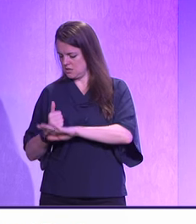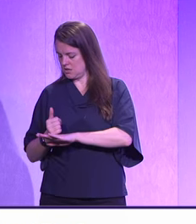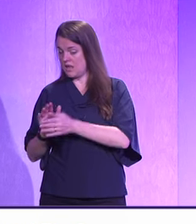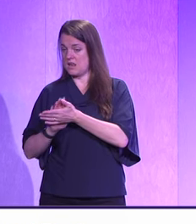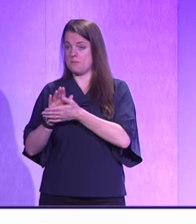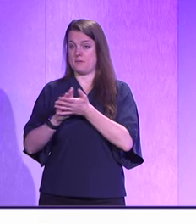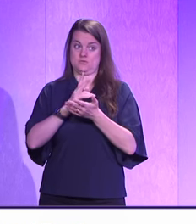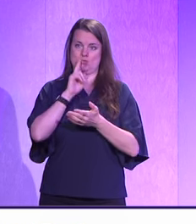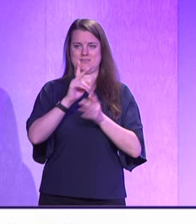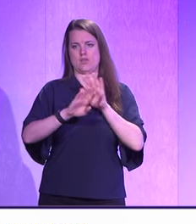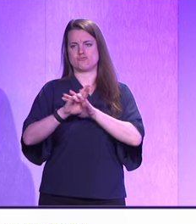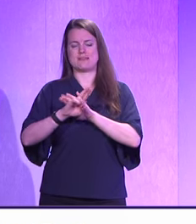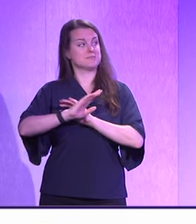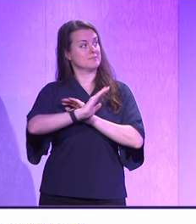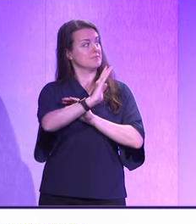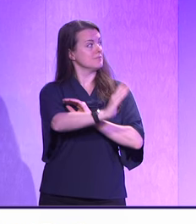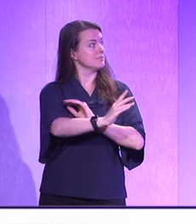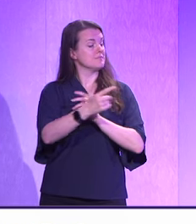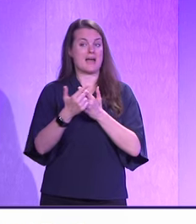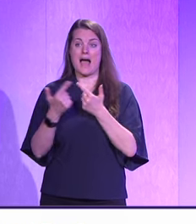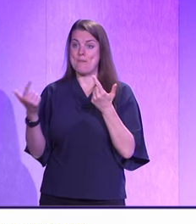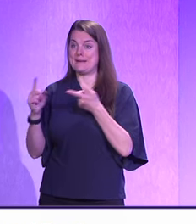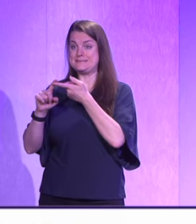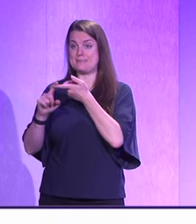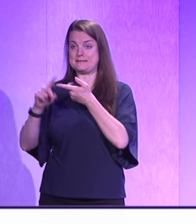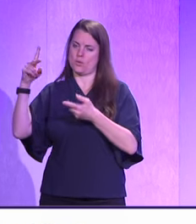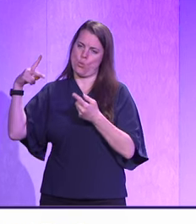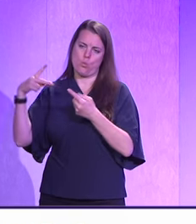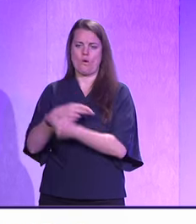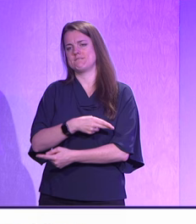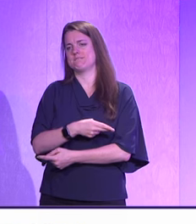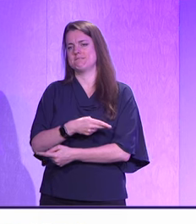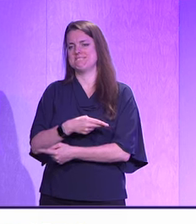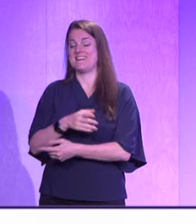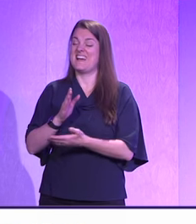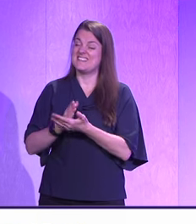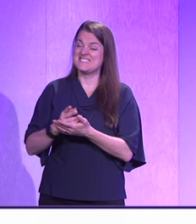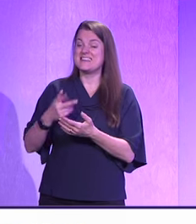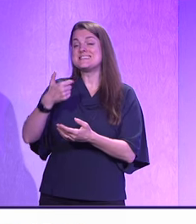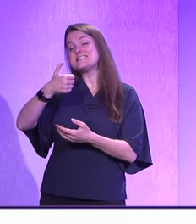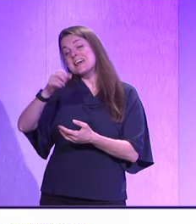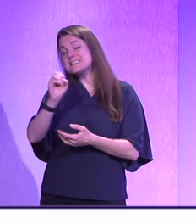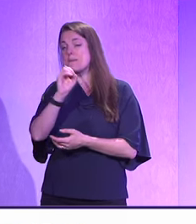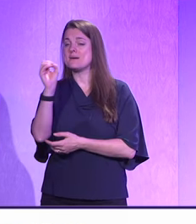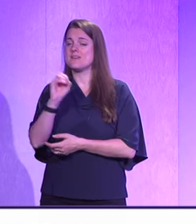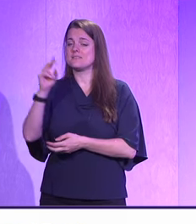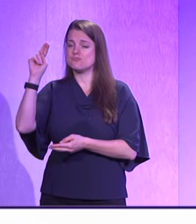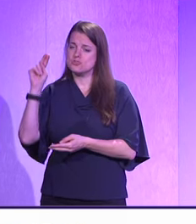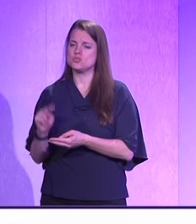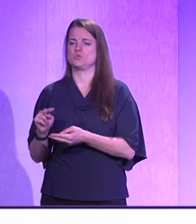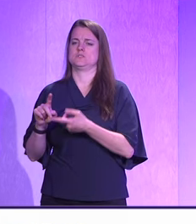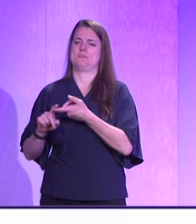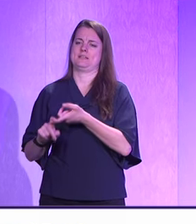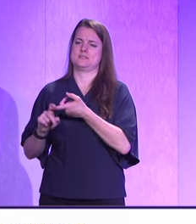was a significant reduction in the number of dependencies. And it turns out that they actually reduced 60% of dependencies through better team